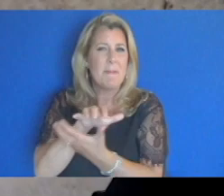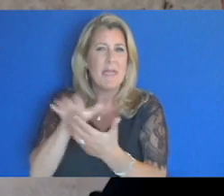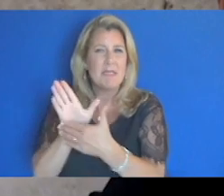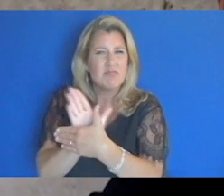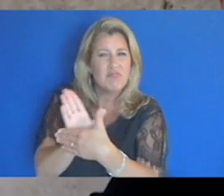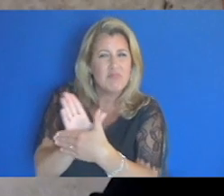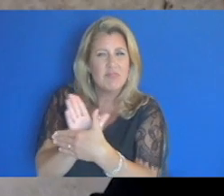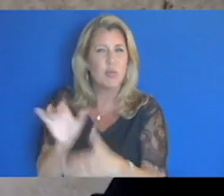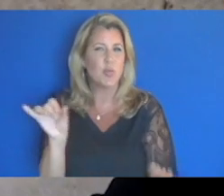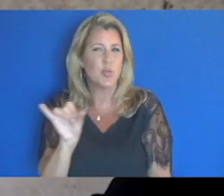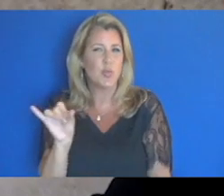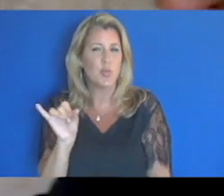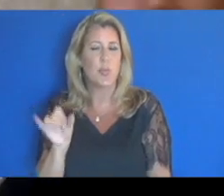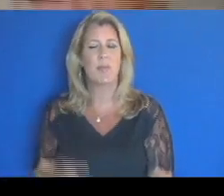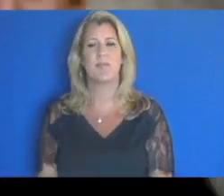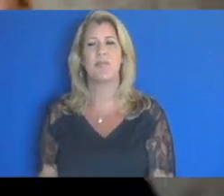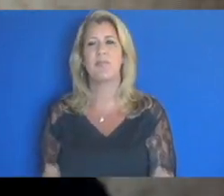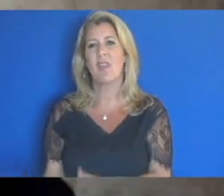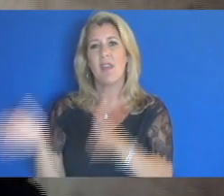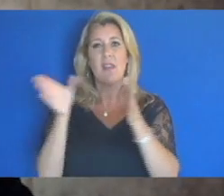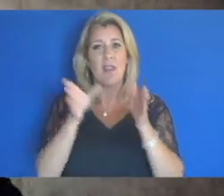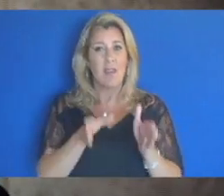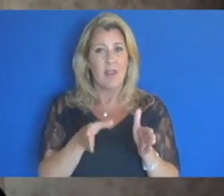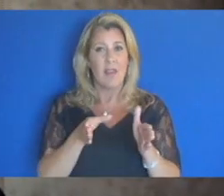mixtures that we will be talking about.